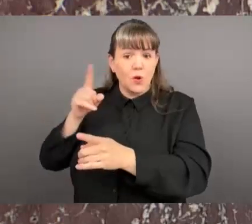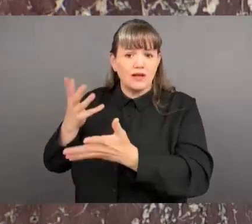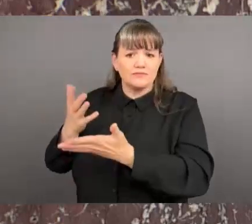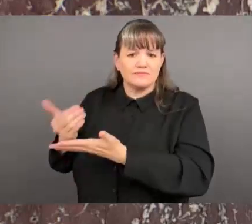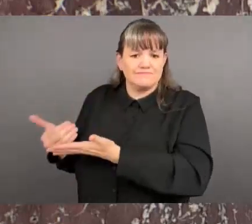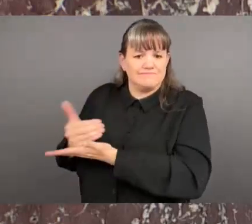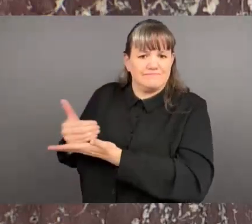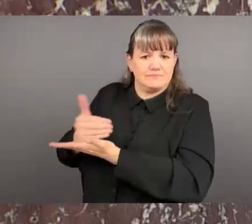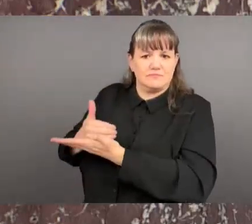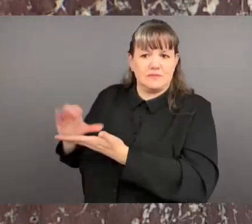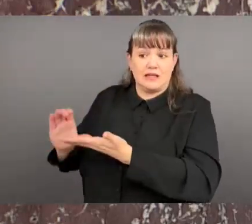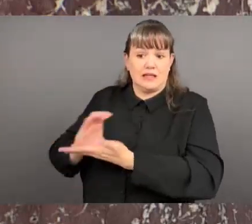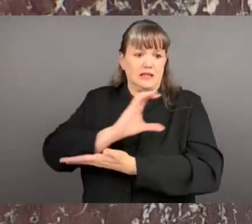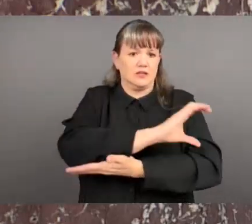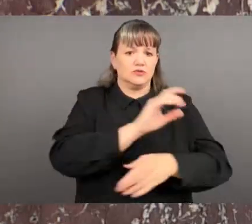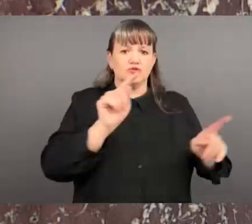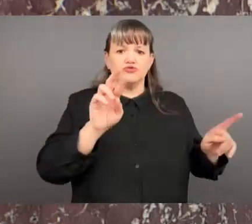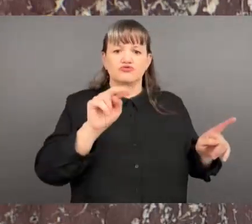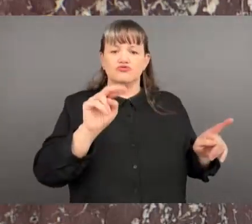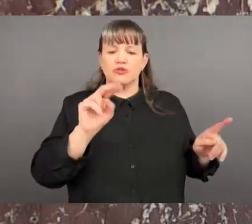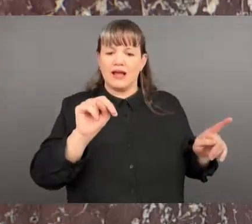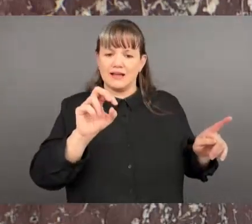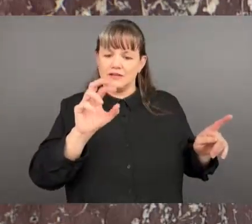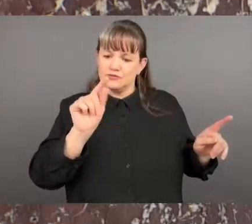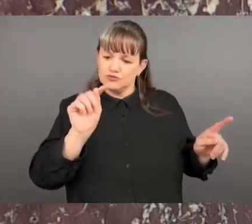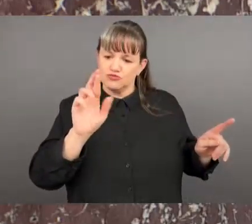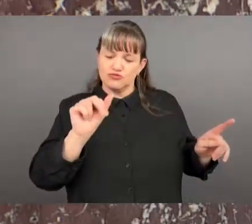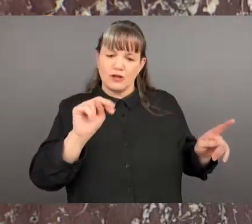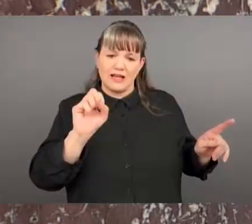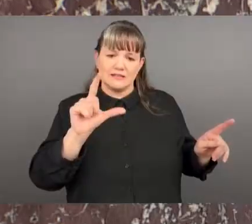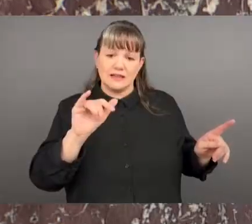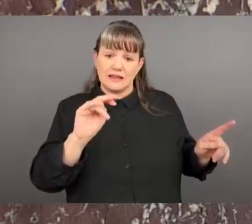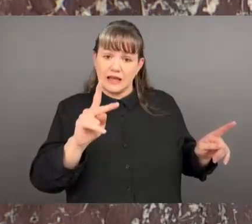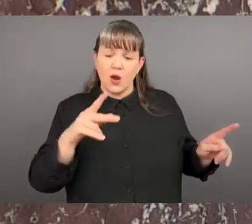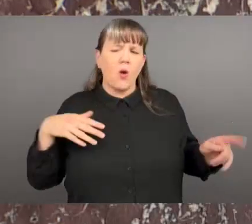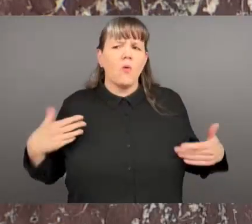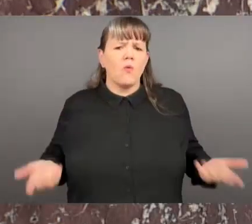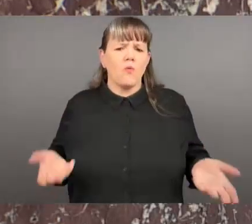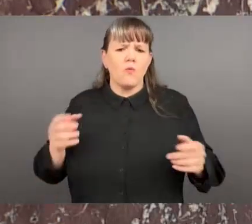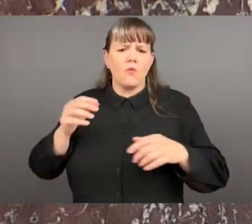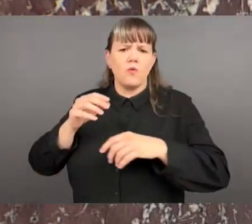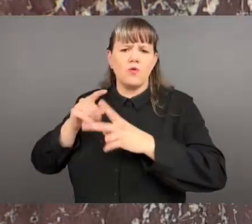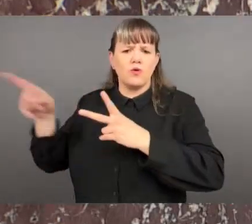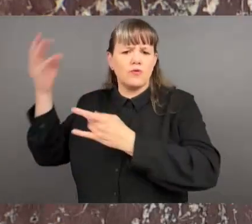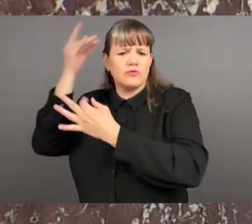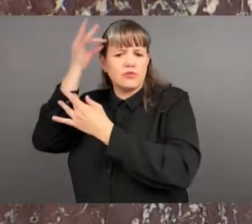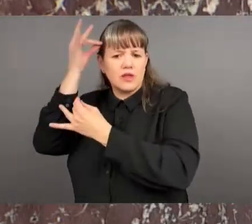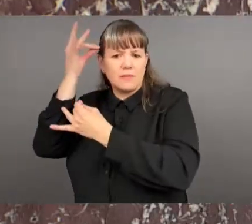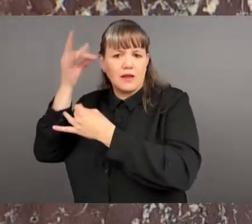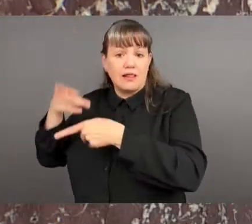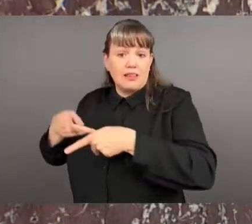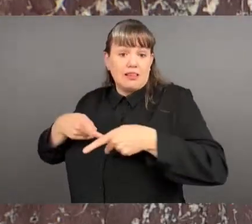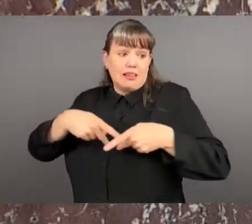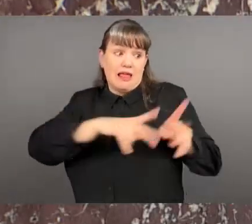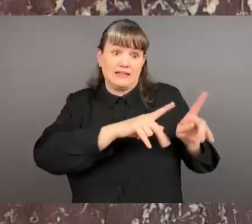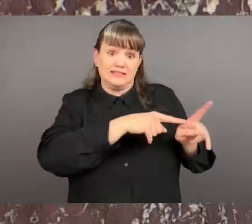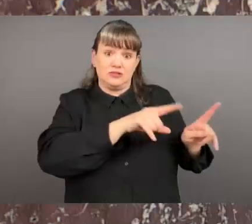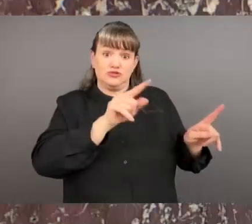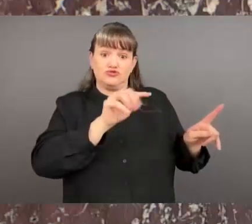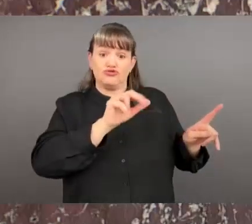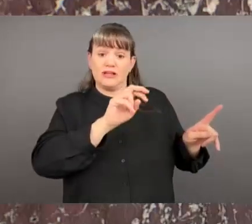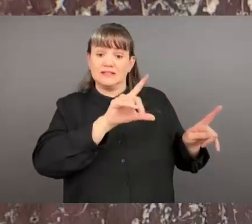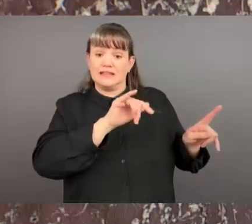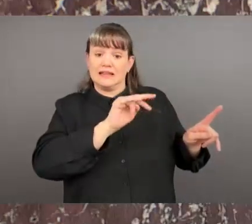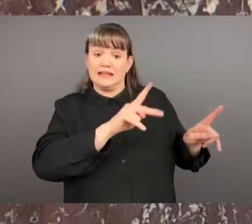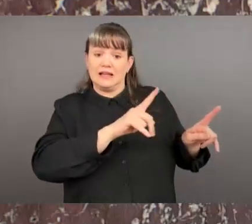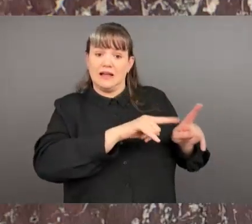contemplating allowing TransLink to have the legislative capability to impose a vehicle levy, and is that the funding source that they